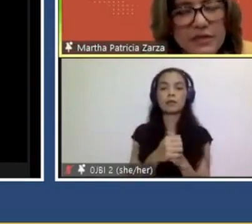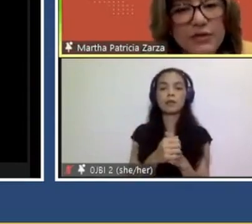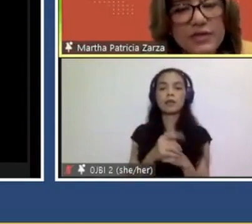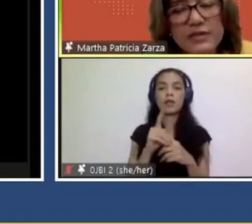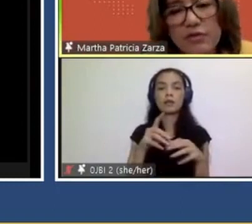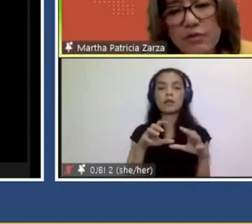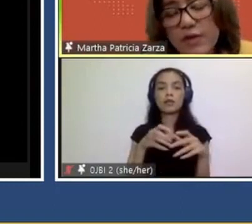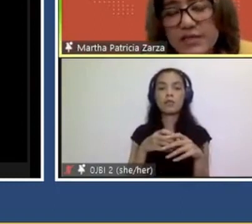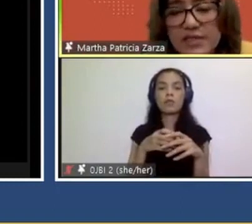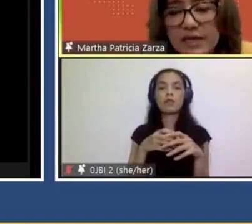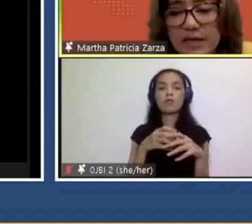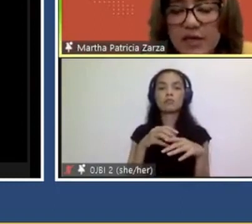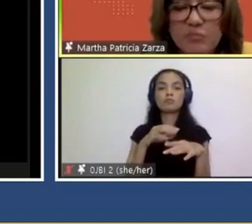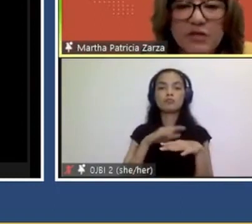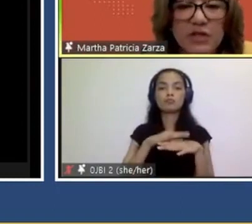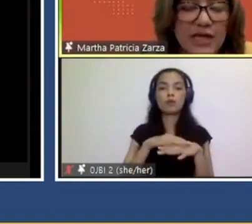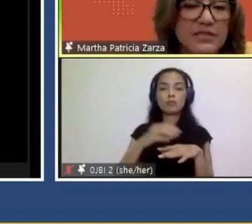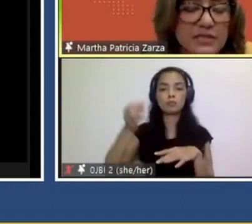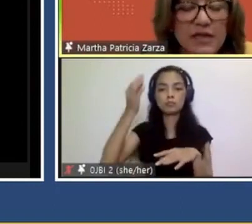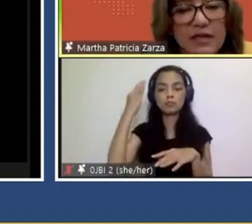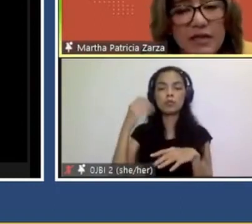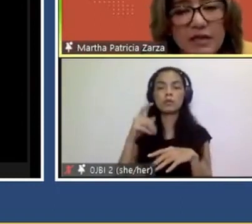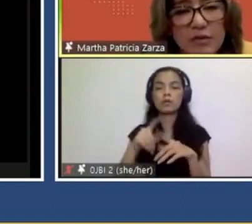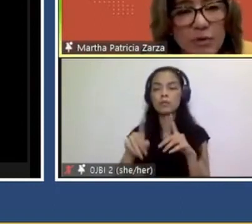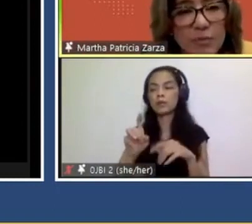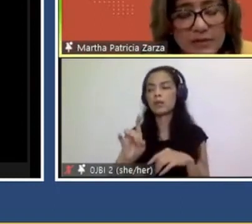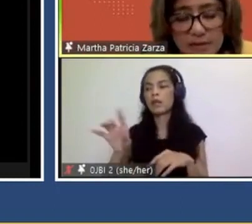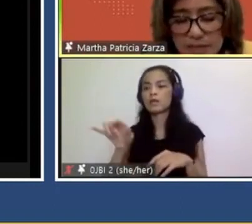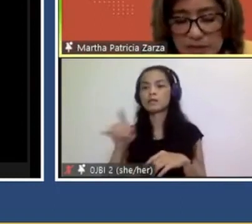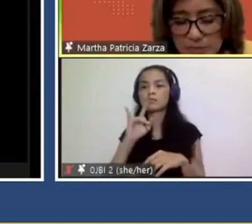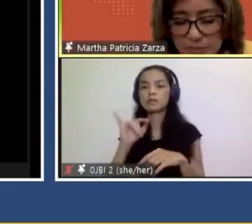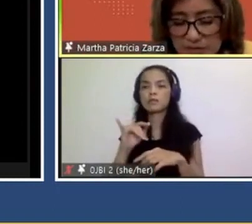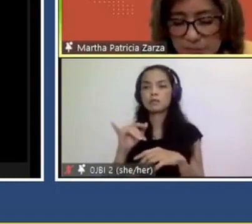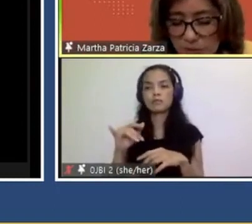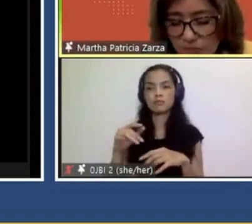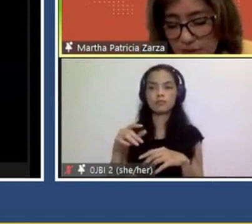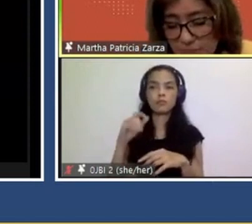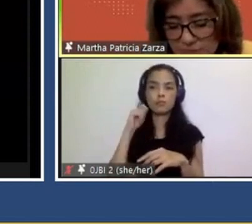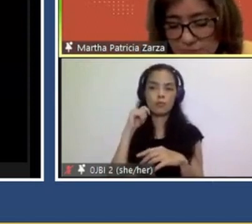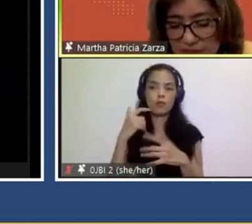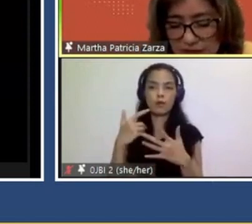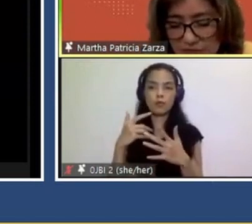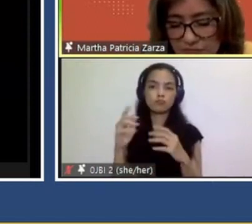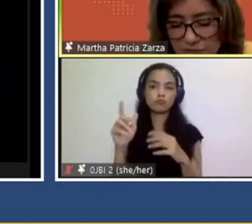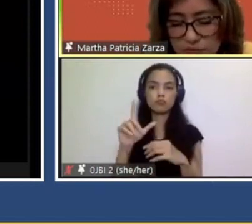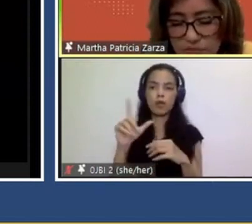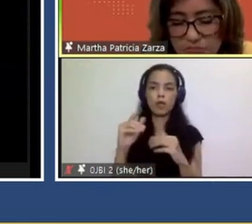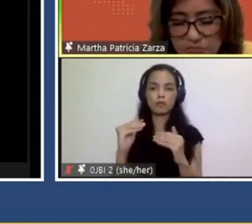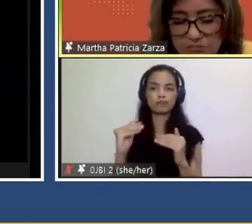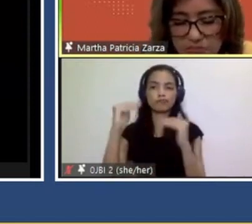of Mexico, and the other one is like a middle class woman. But both of them have